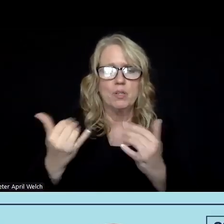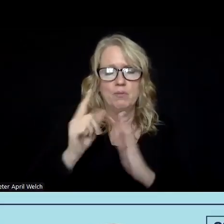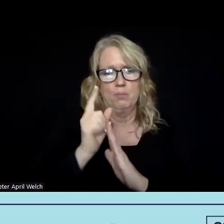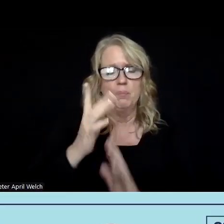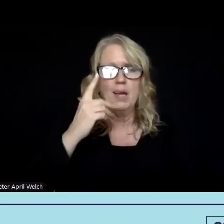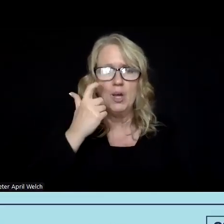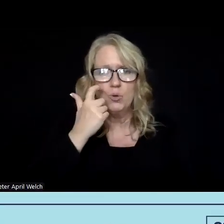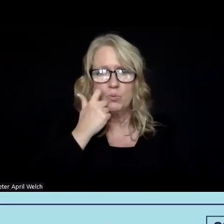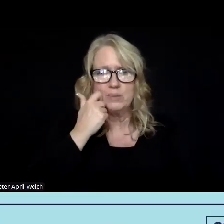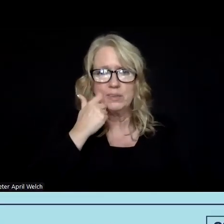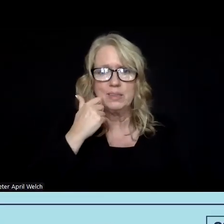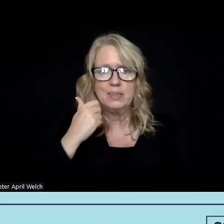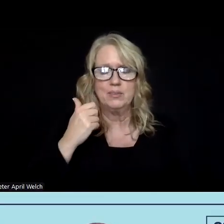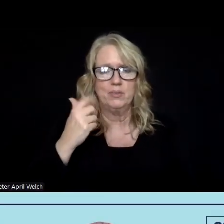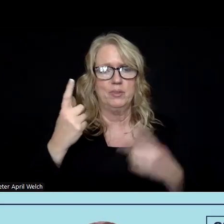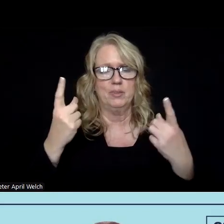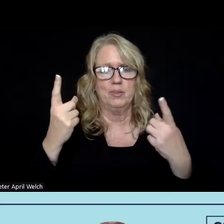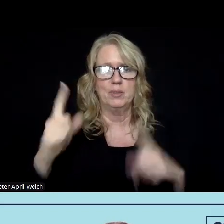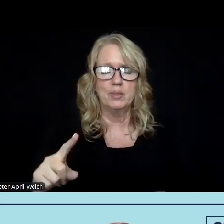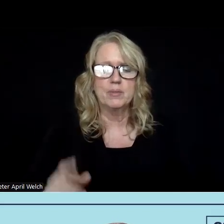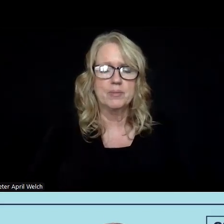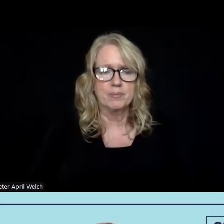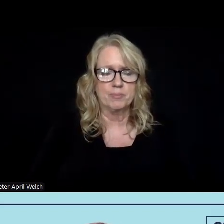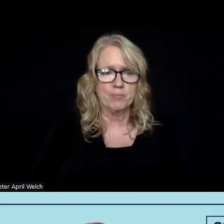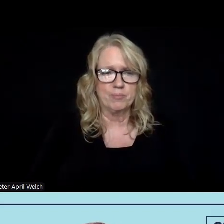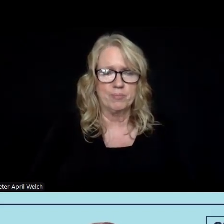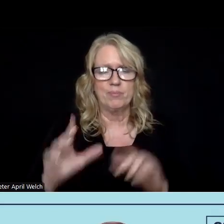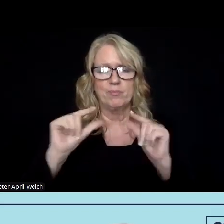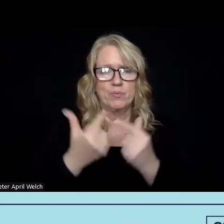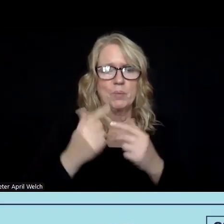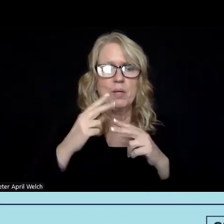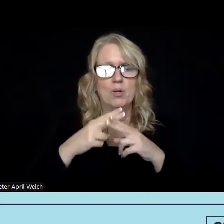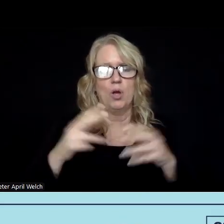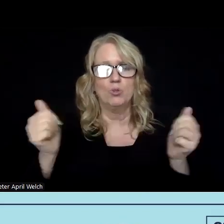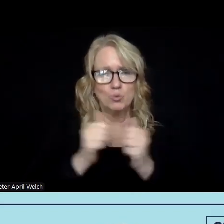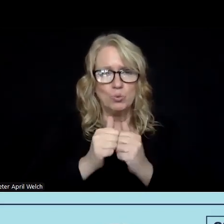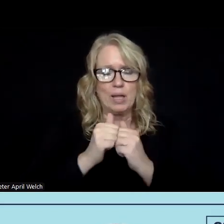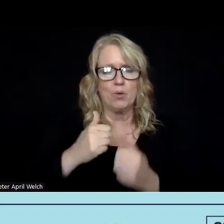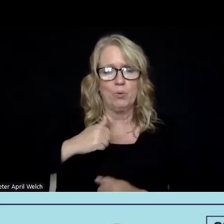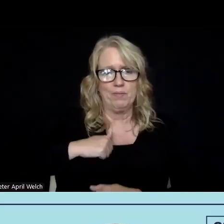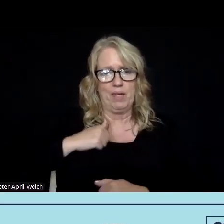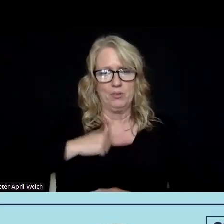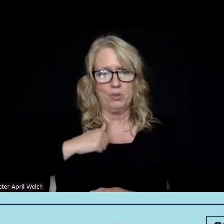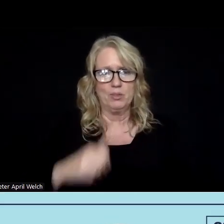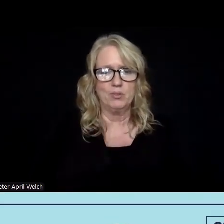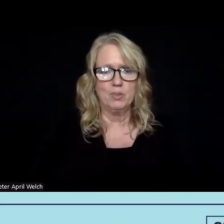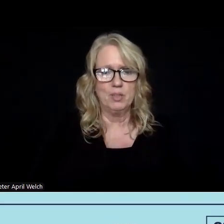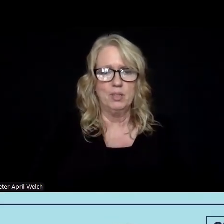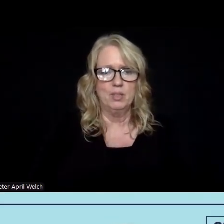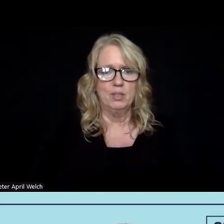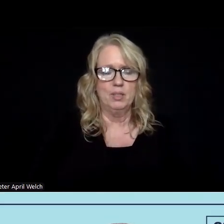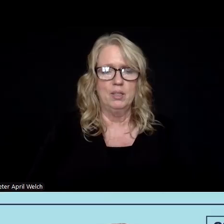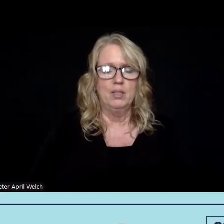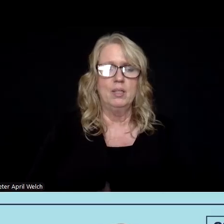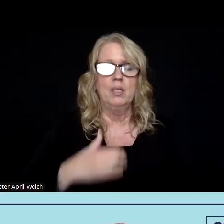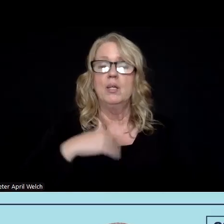recent event that occurred with a group called Together with Veterans. And it was my honor to be